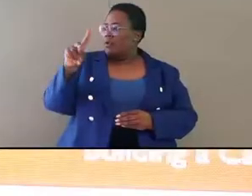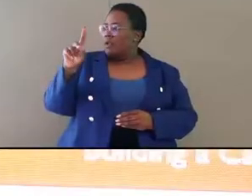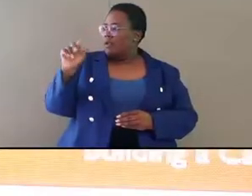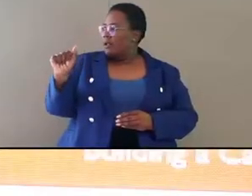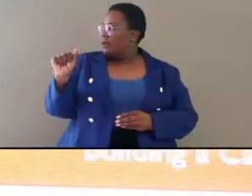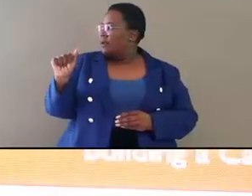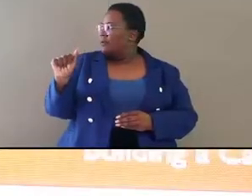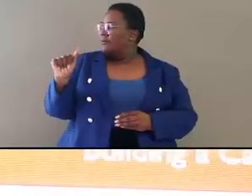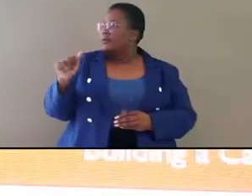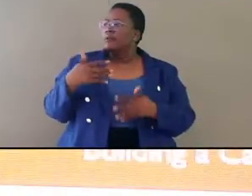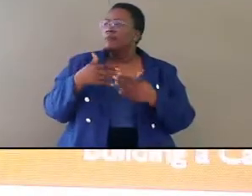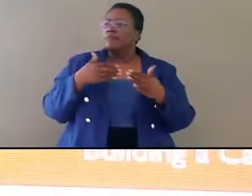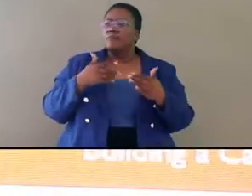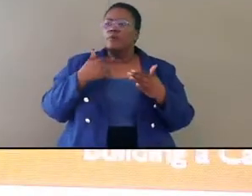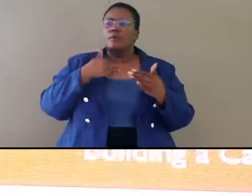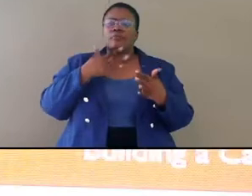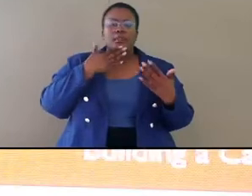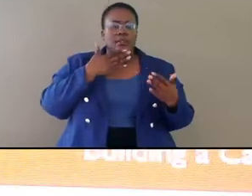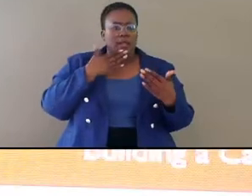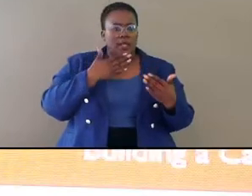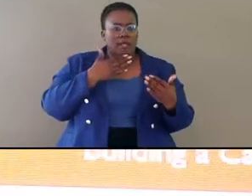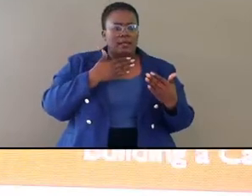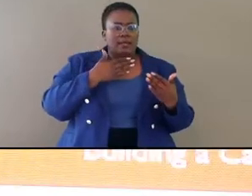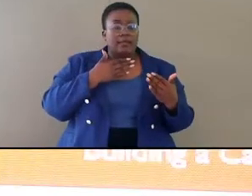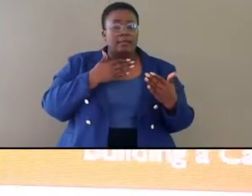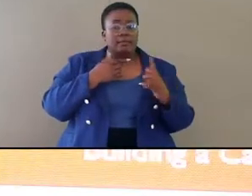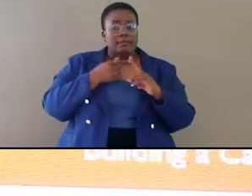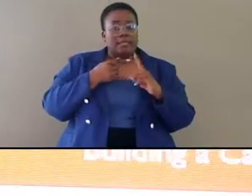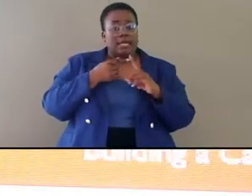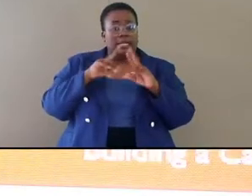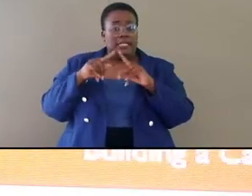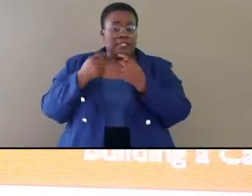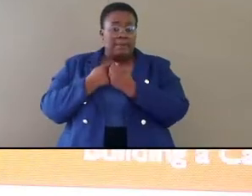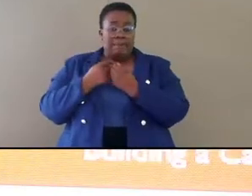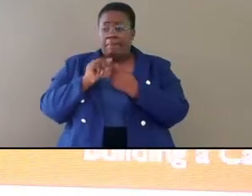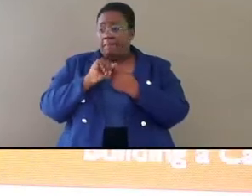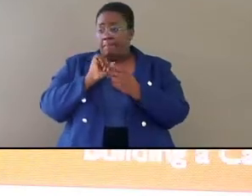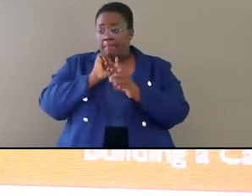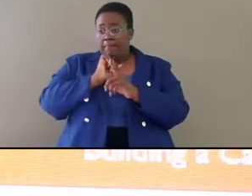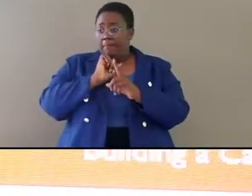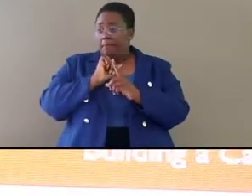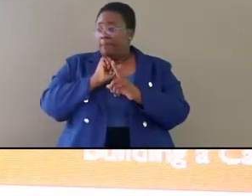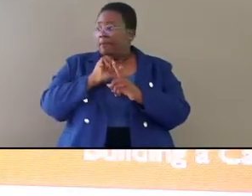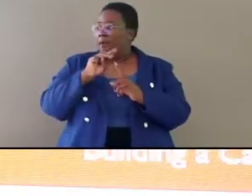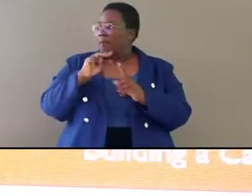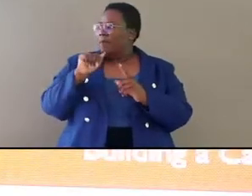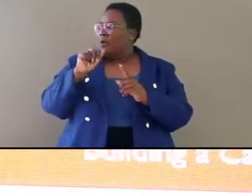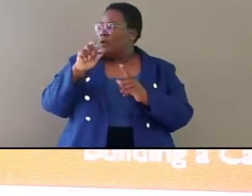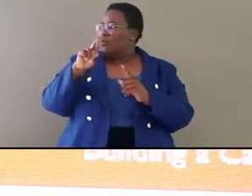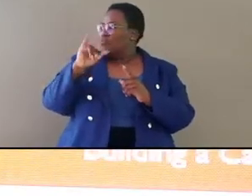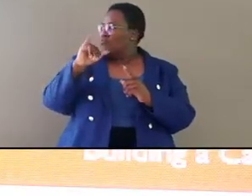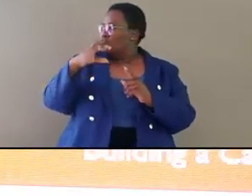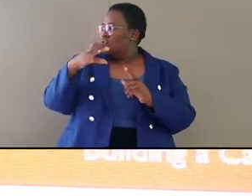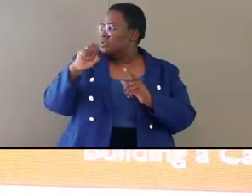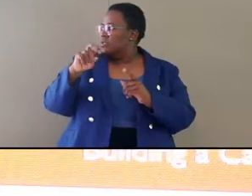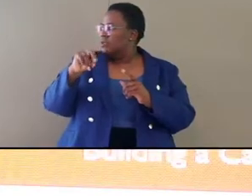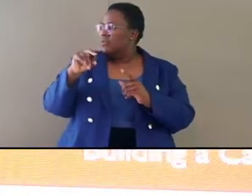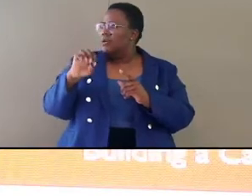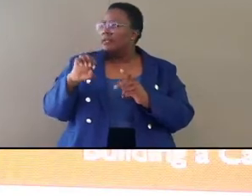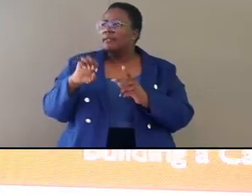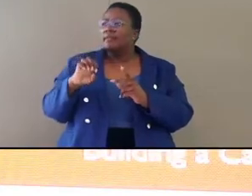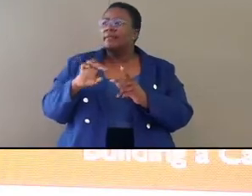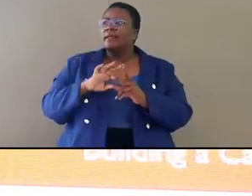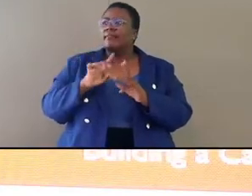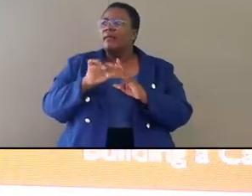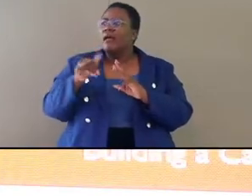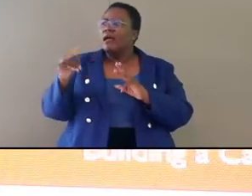Brenda, before I thank Brenda, let me... Yeah, Brenda and Tim, Maureen, and the team, and